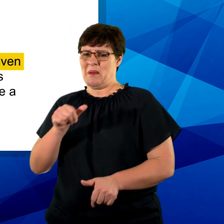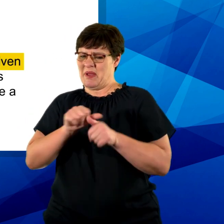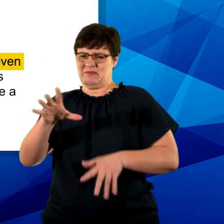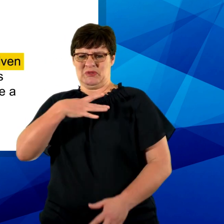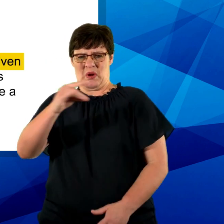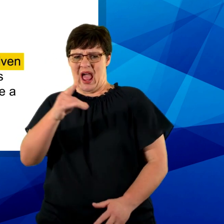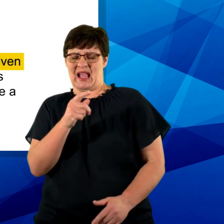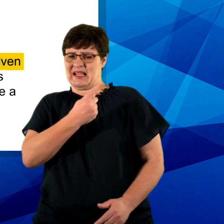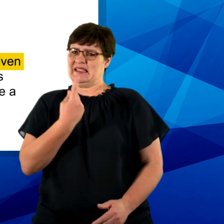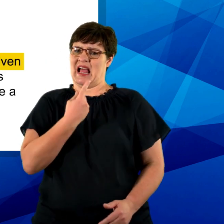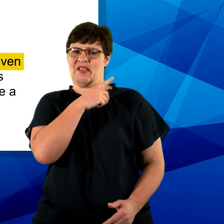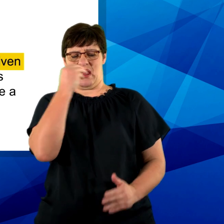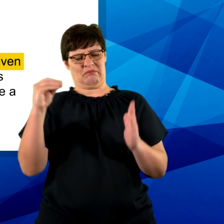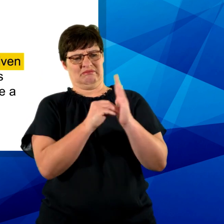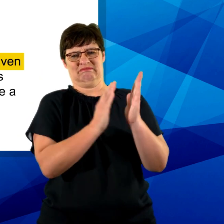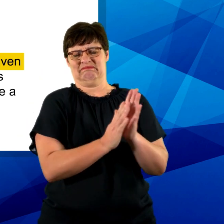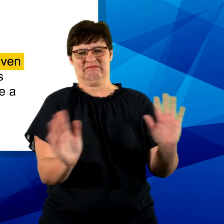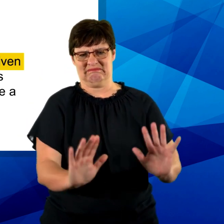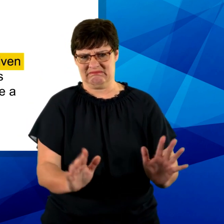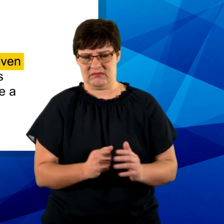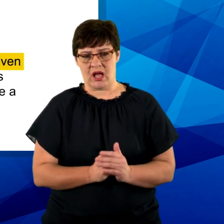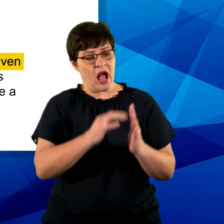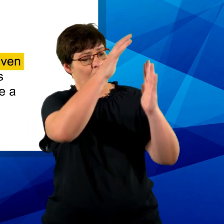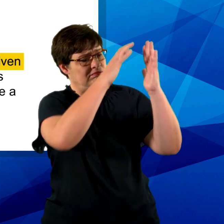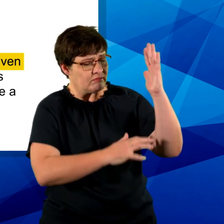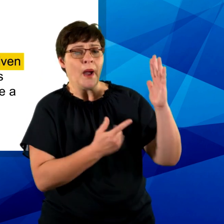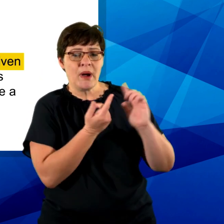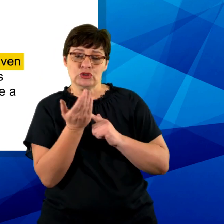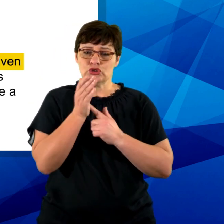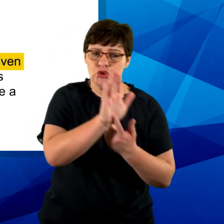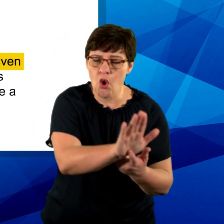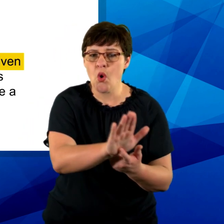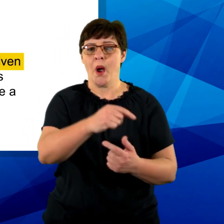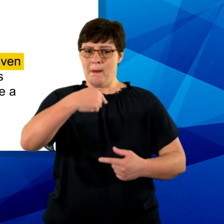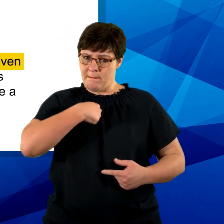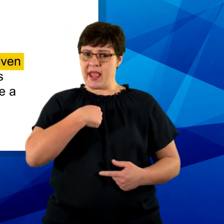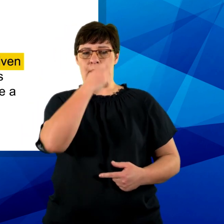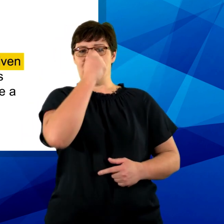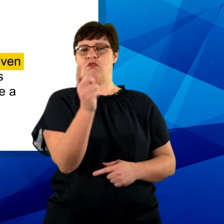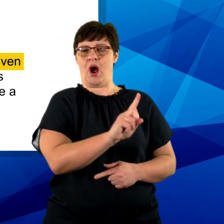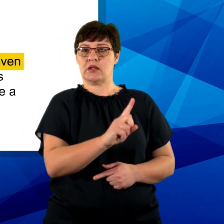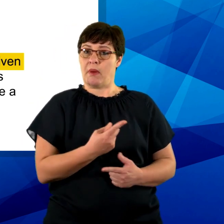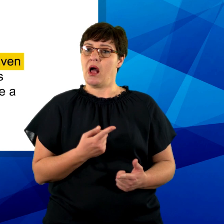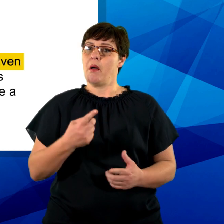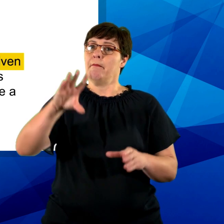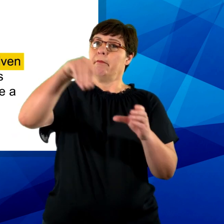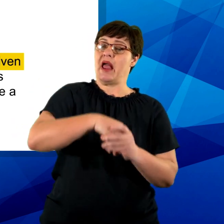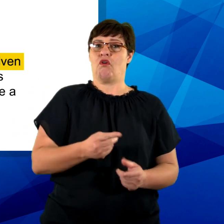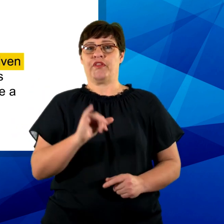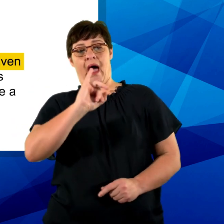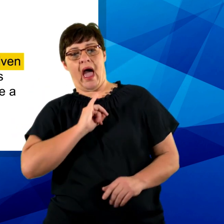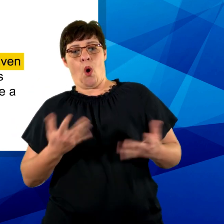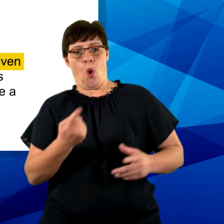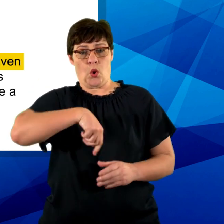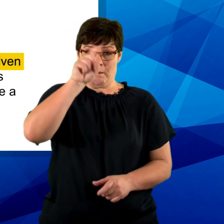self-mention. Your entire text should reflect your personal stance, without necessarily using personal pronouns such as I